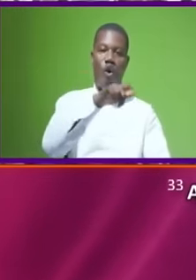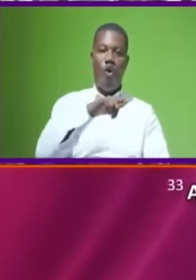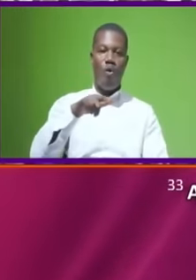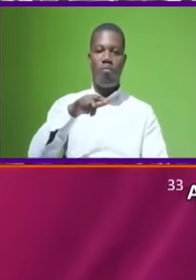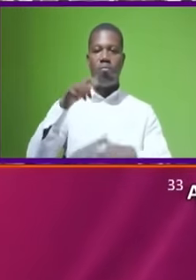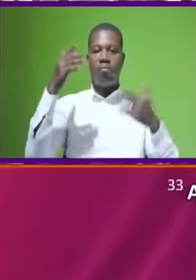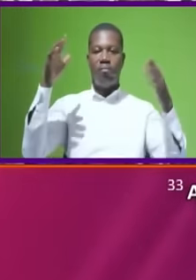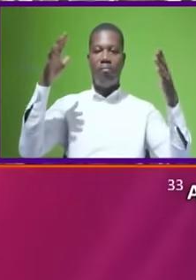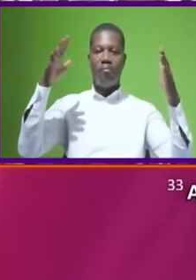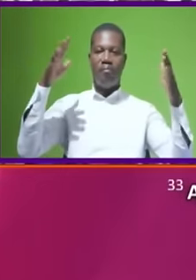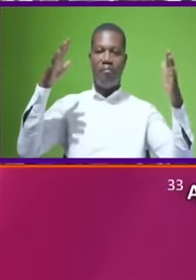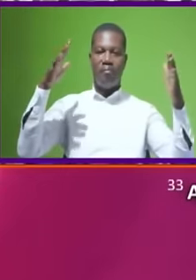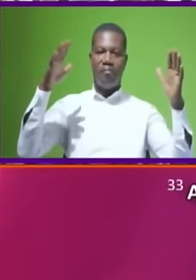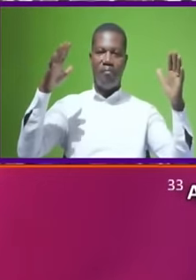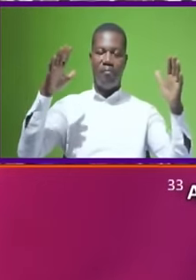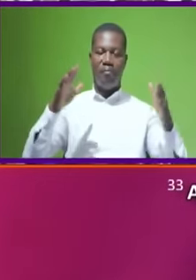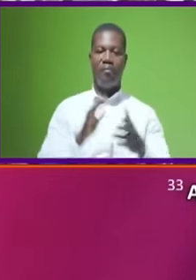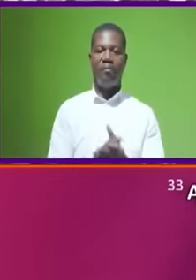all. Yes.